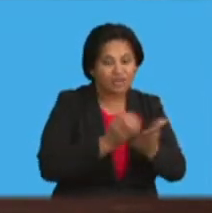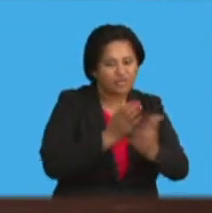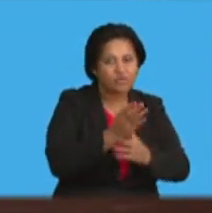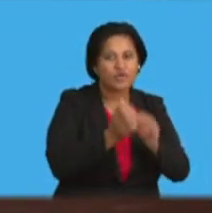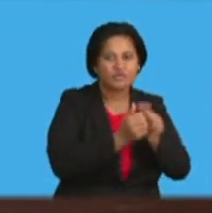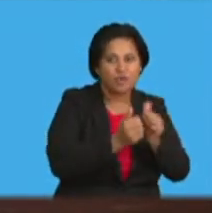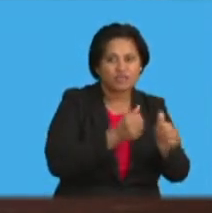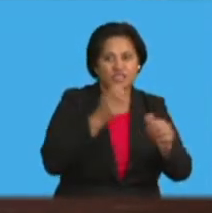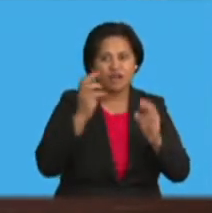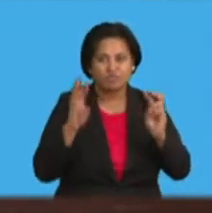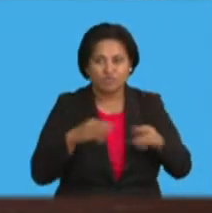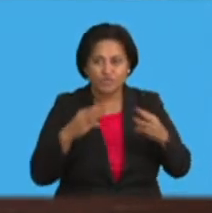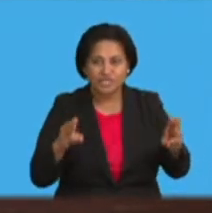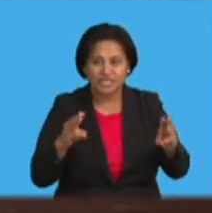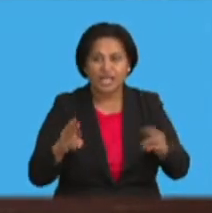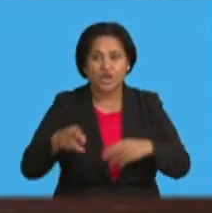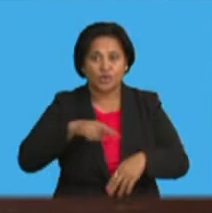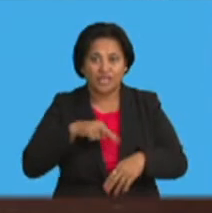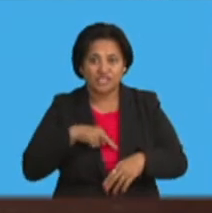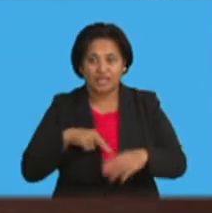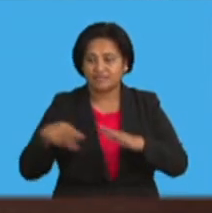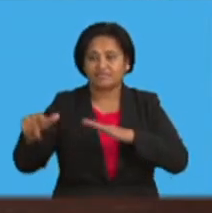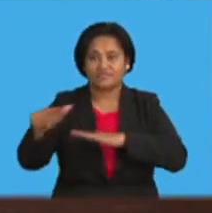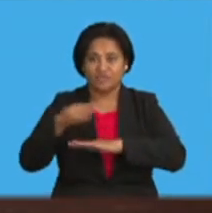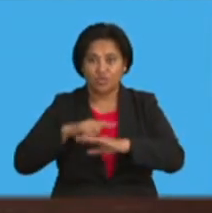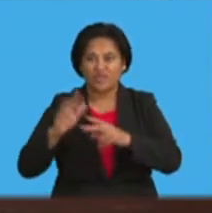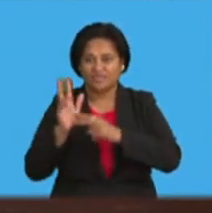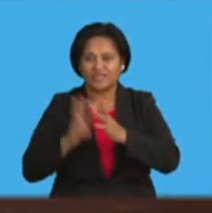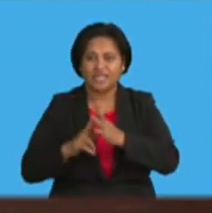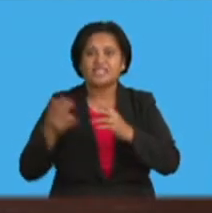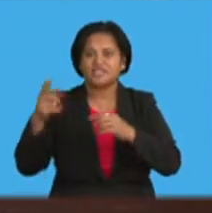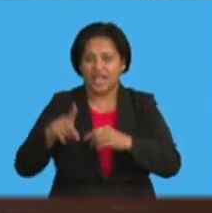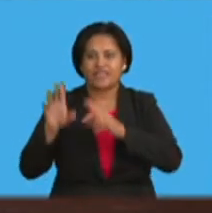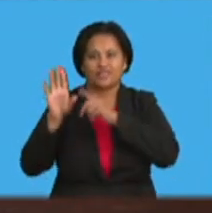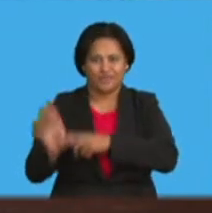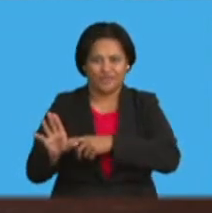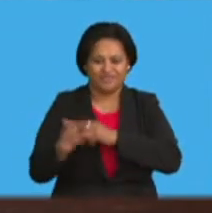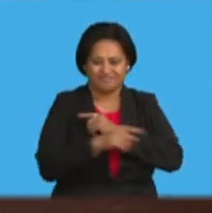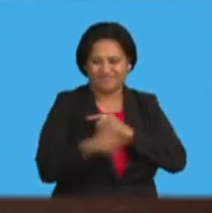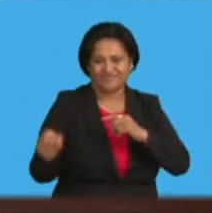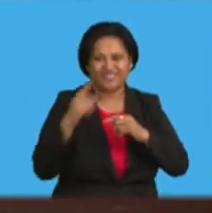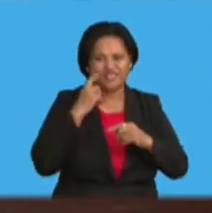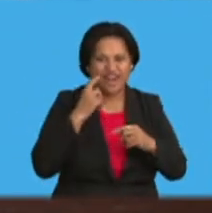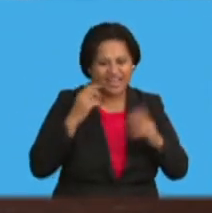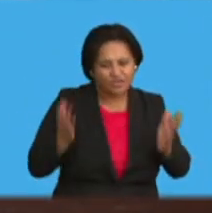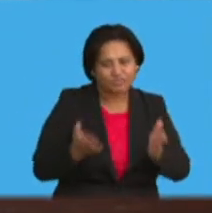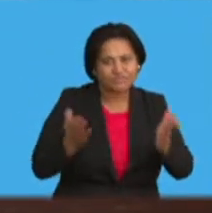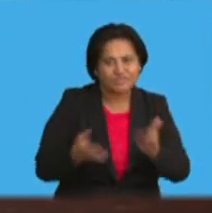music, religion, Vanua, and youth. Also, Madam Speaker, the strengthening the participation of